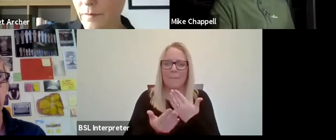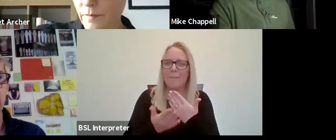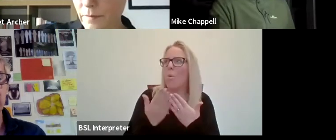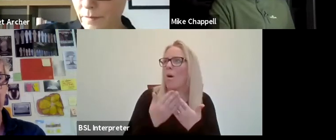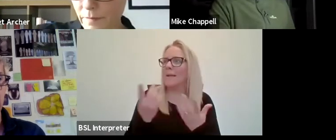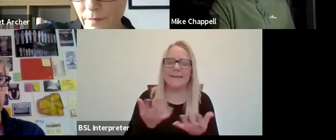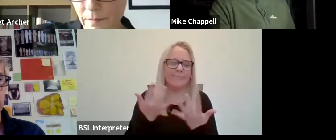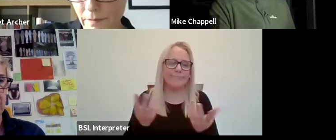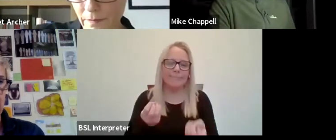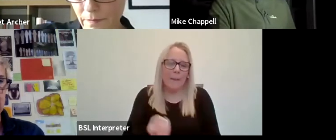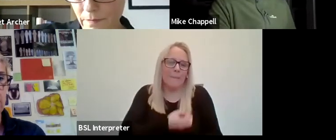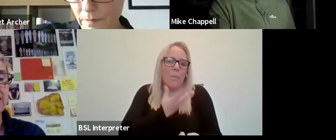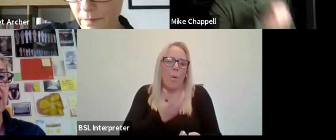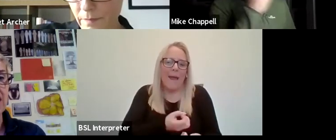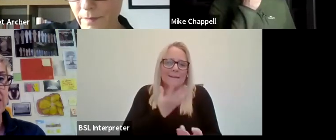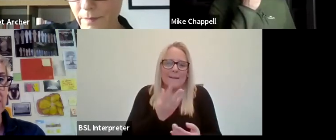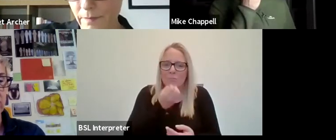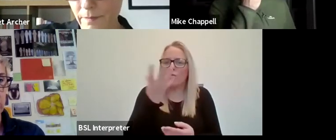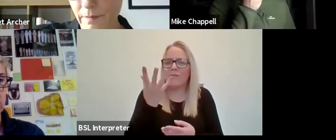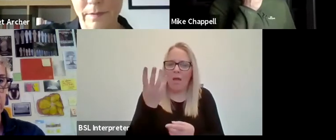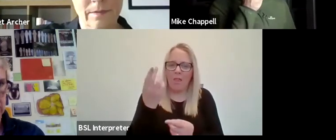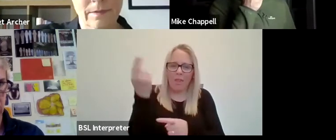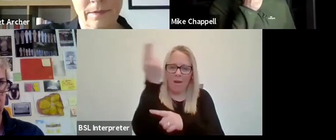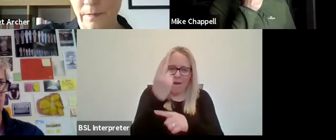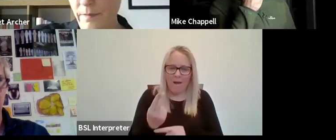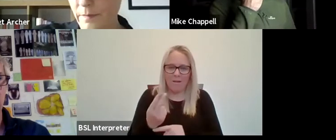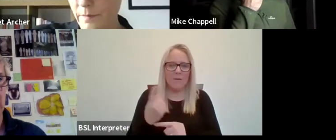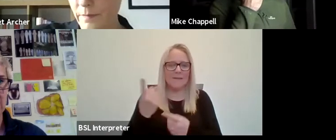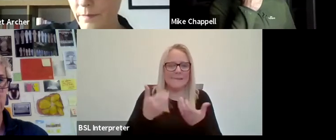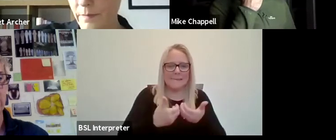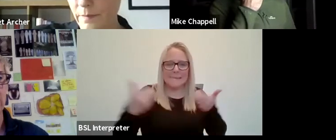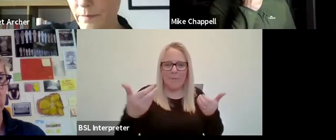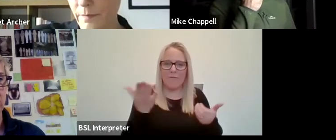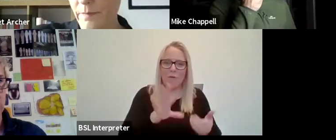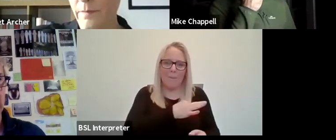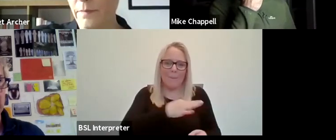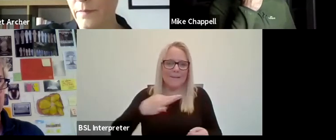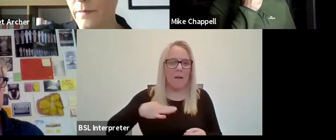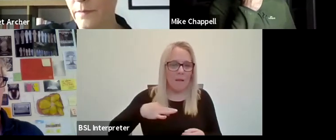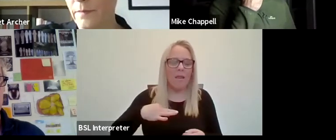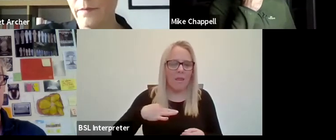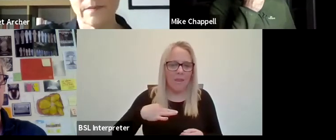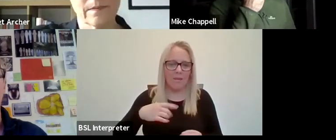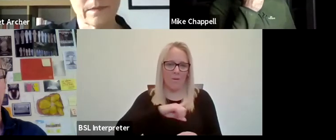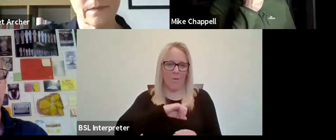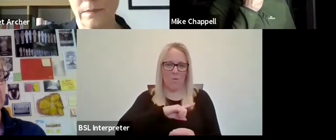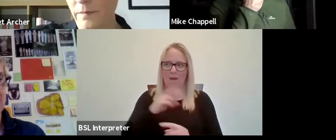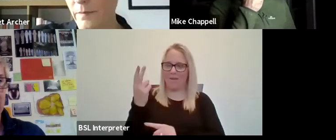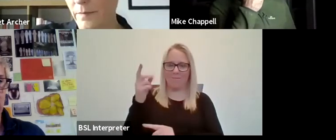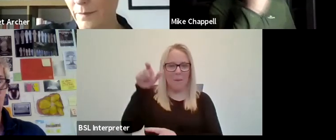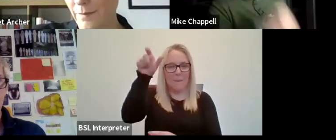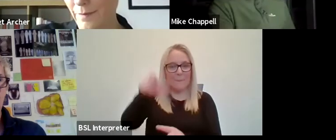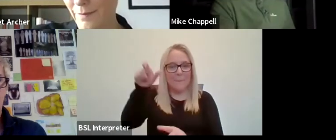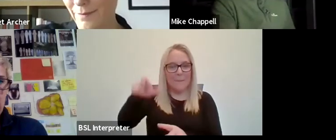and separating it from a direct medicalization of the body, because realizing as well the audience going into this space, no matter